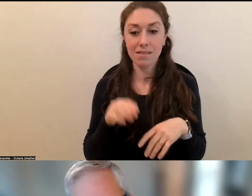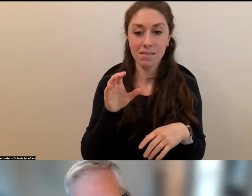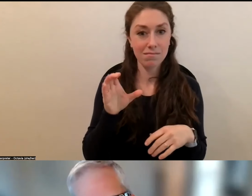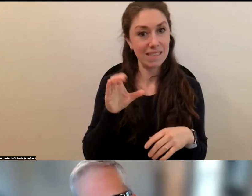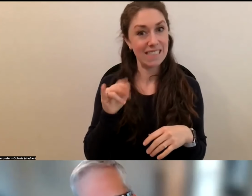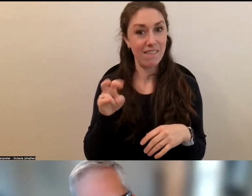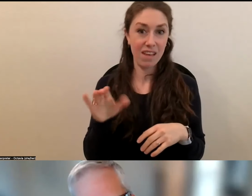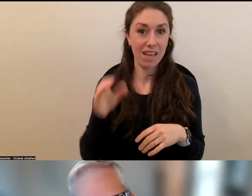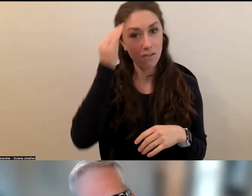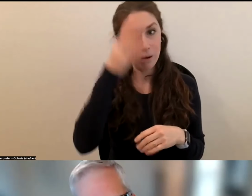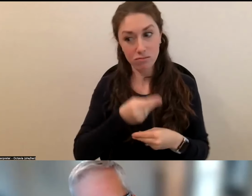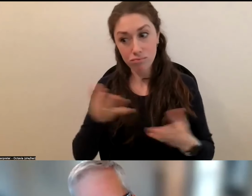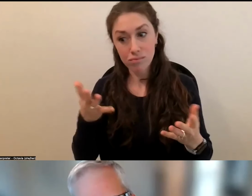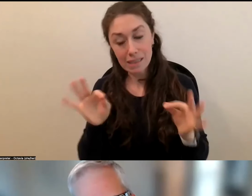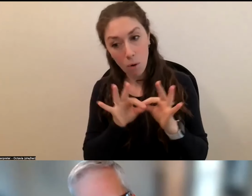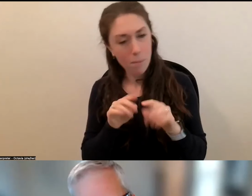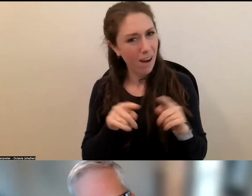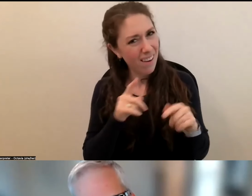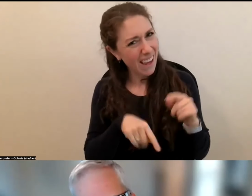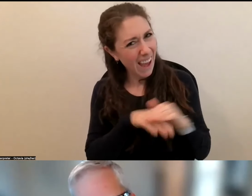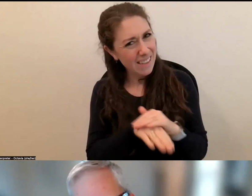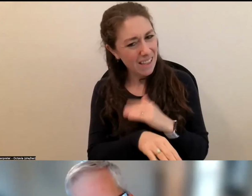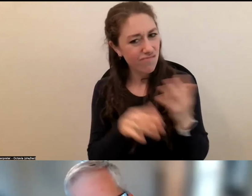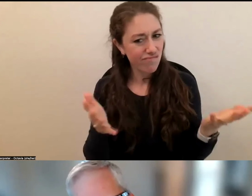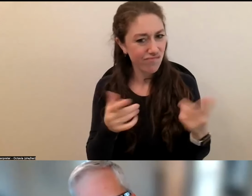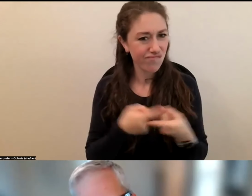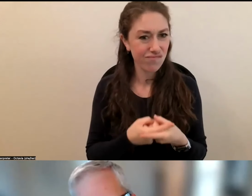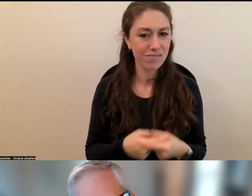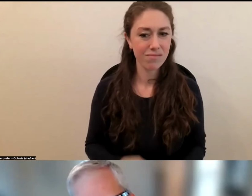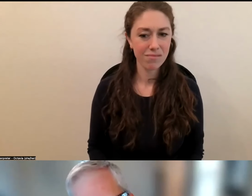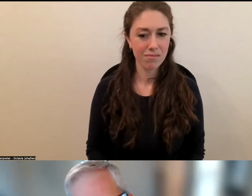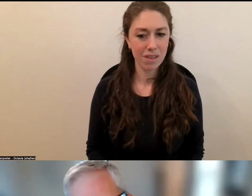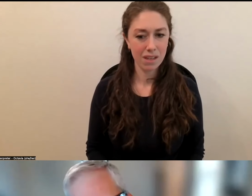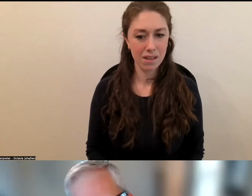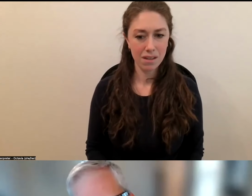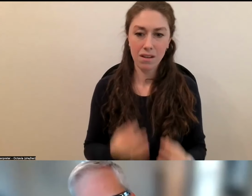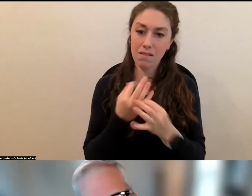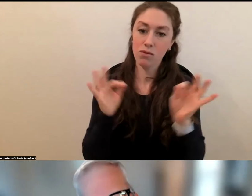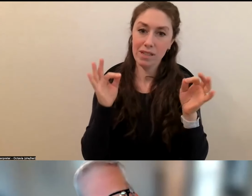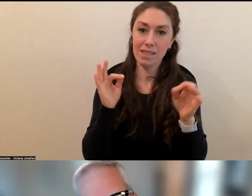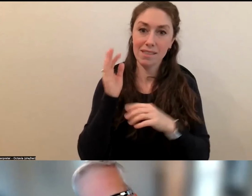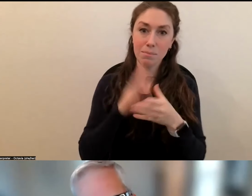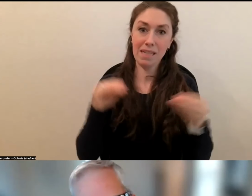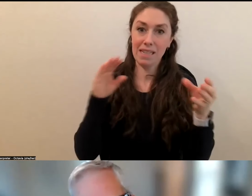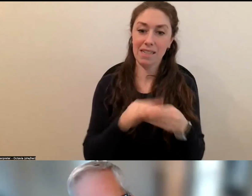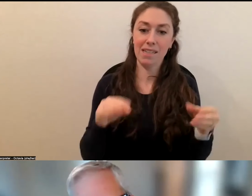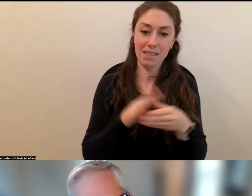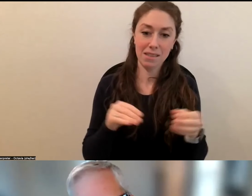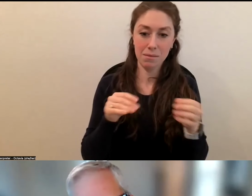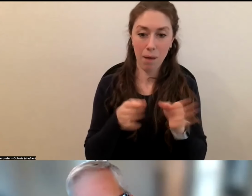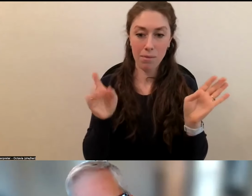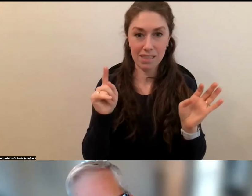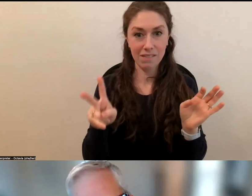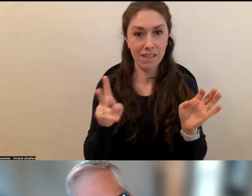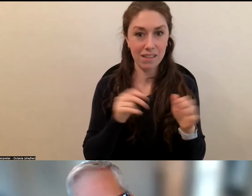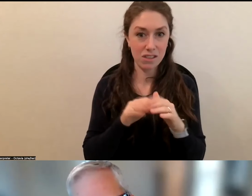information is important, but they don't have access to it. They don't have access to the free speech public access TV channel, and they don't